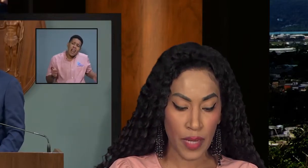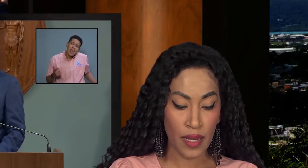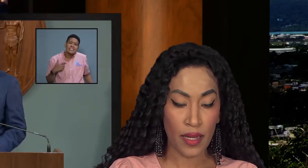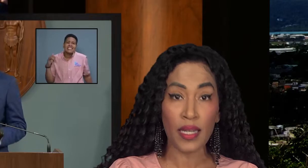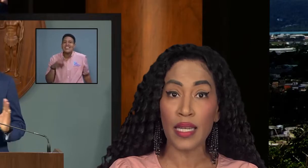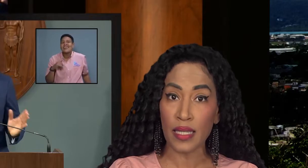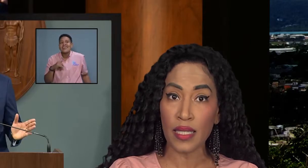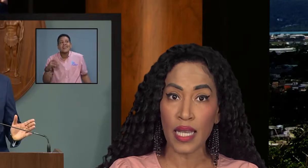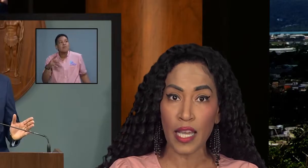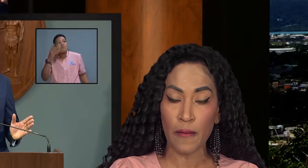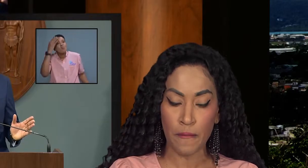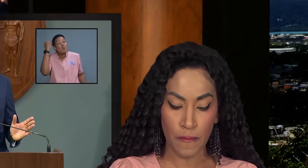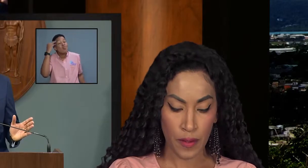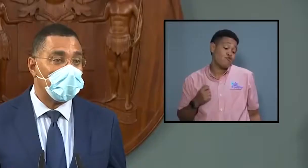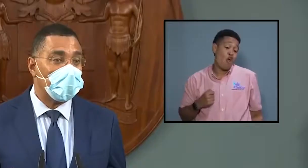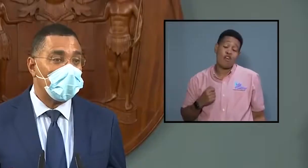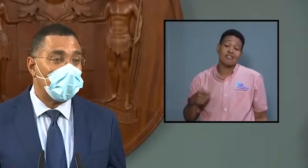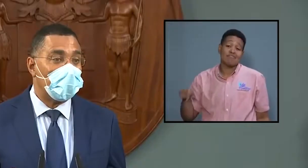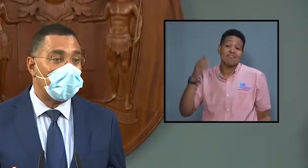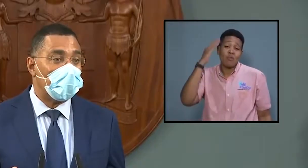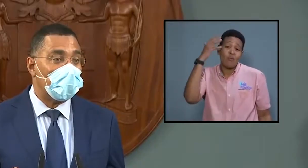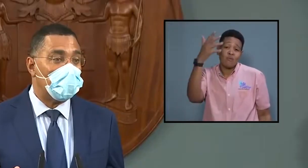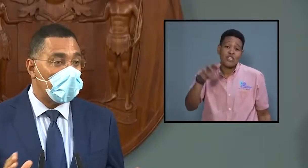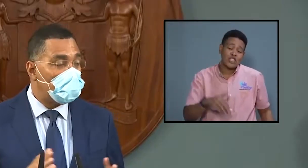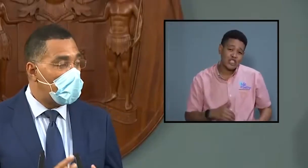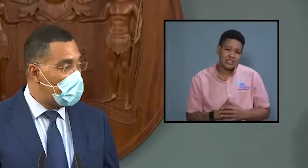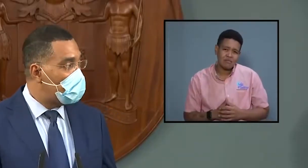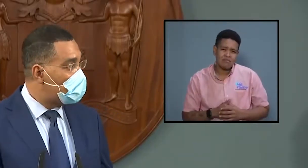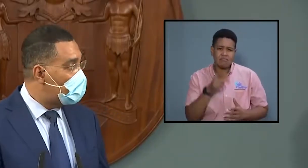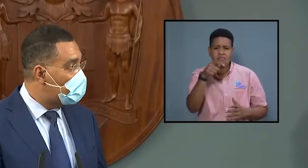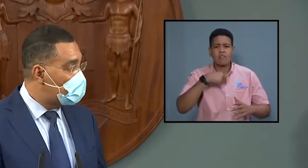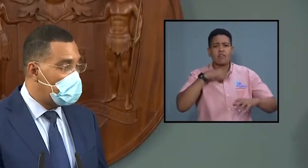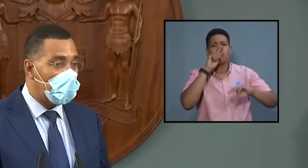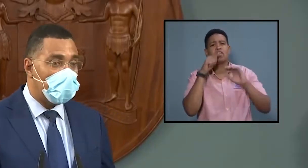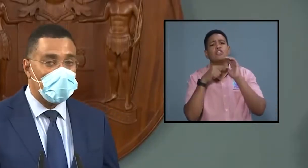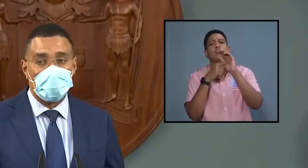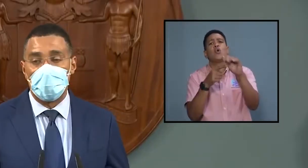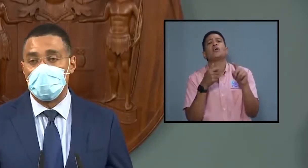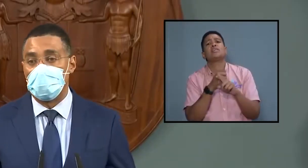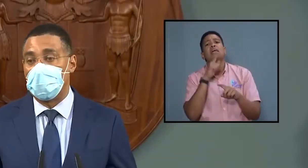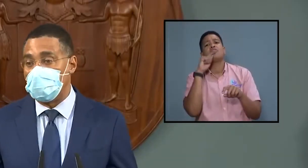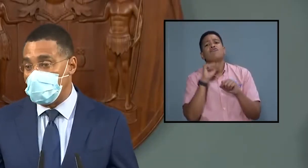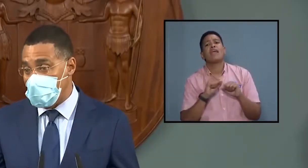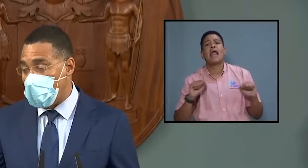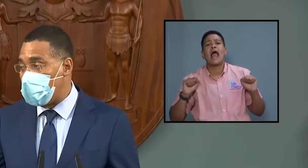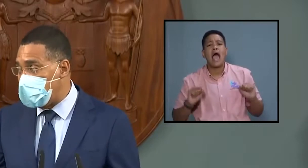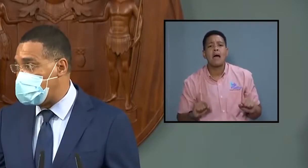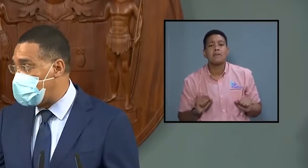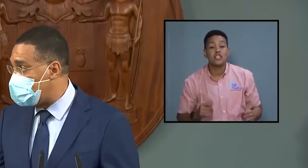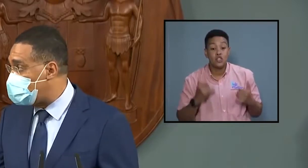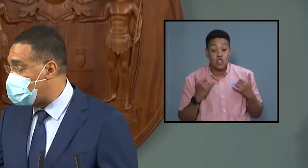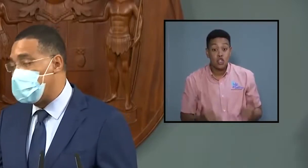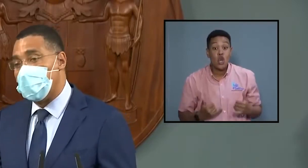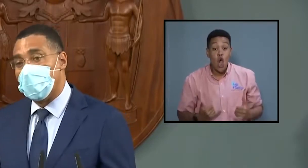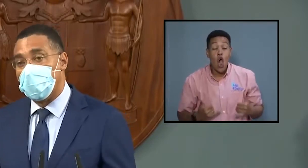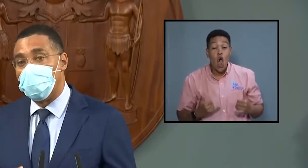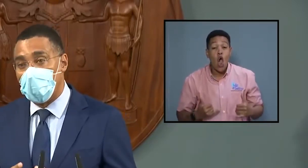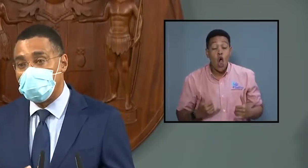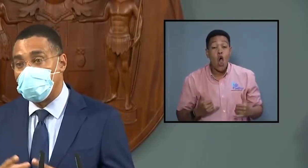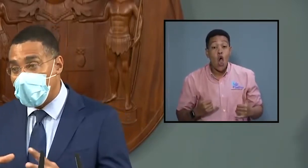every Jamaican is safe. We have demonstrated the ability to now interdict